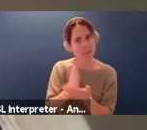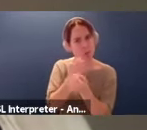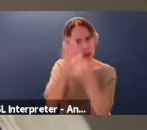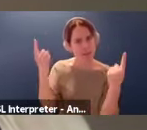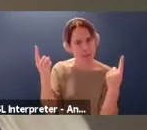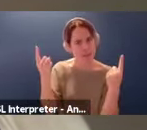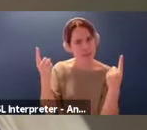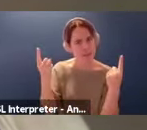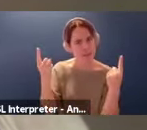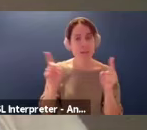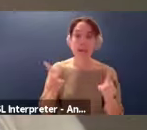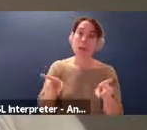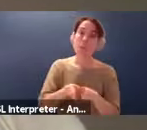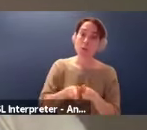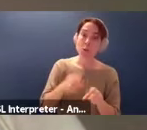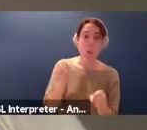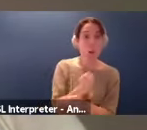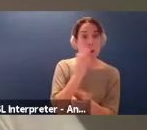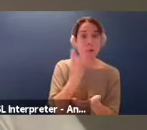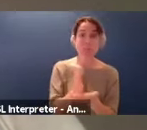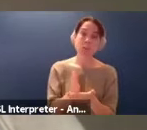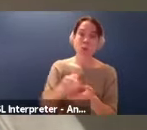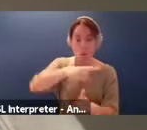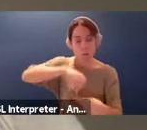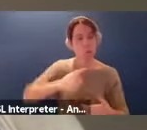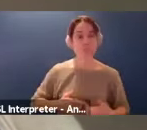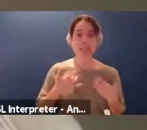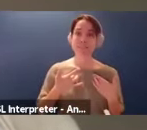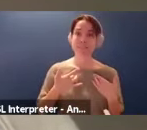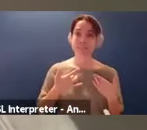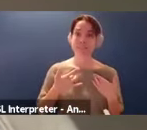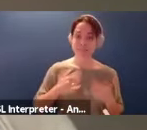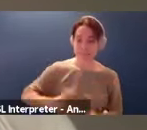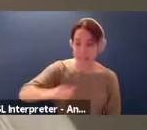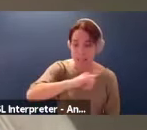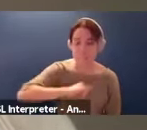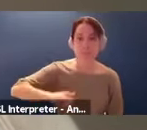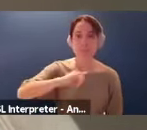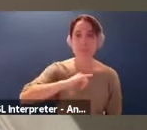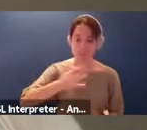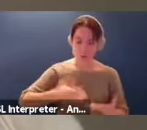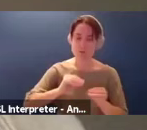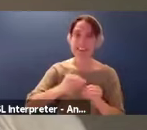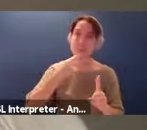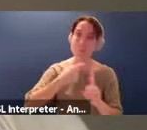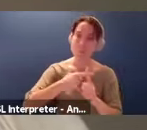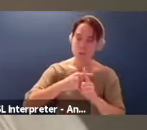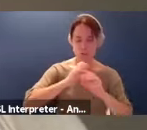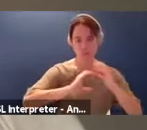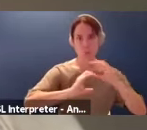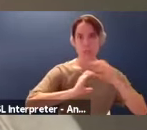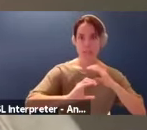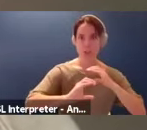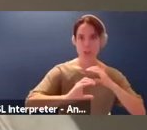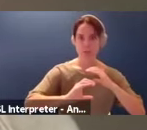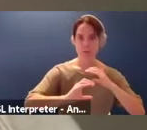feels the same way about issues and to create a context for positive communication um which which spans different points of